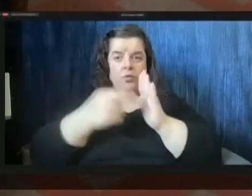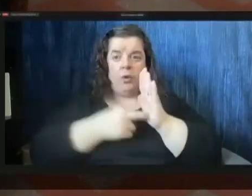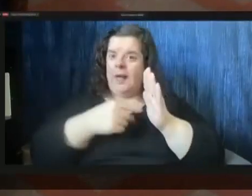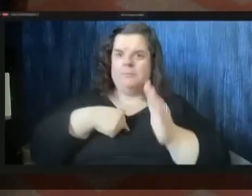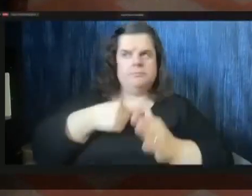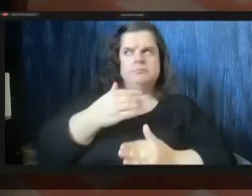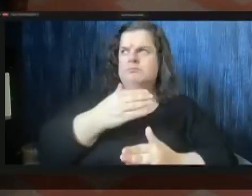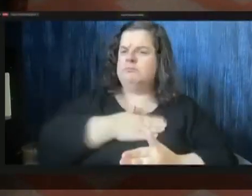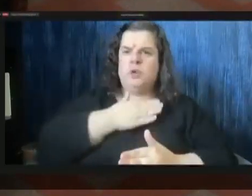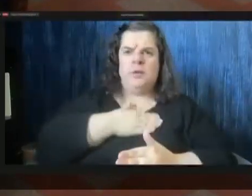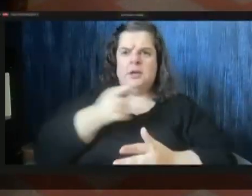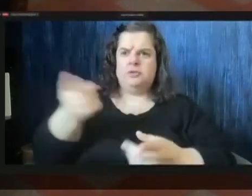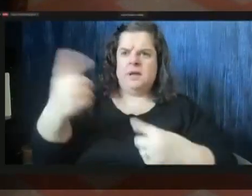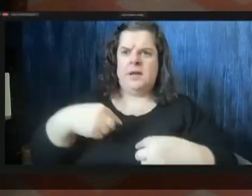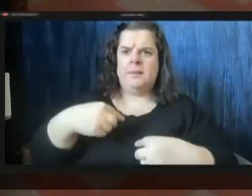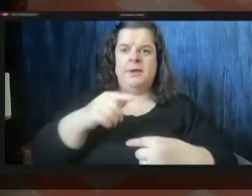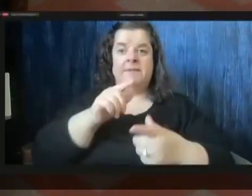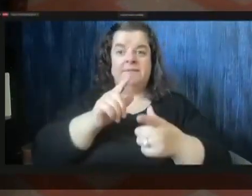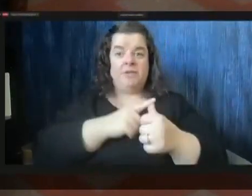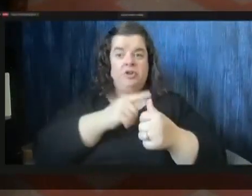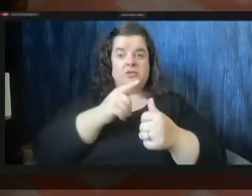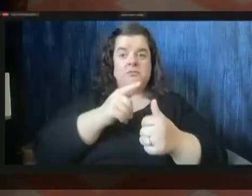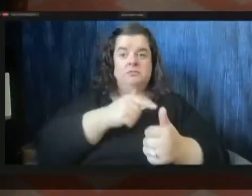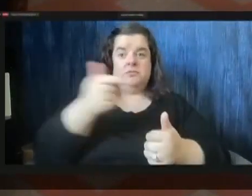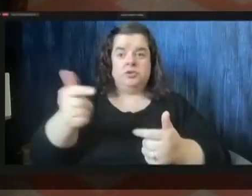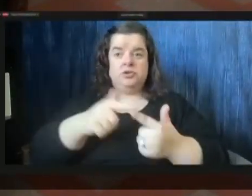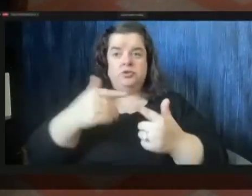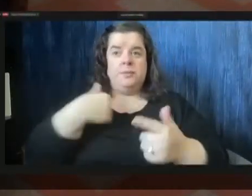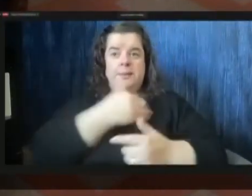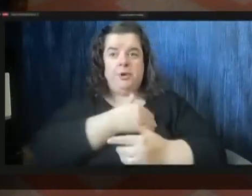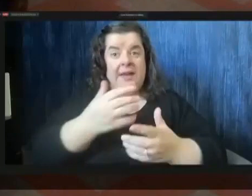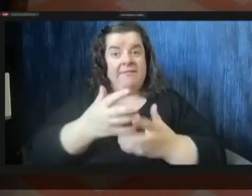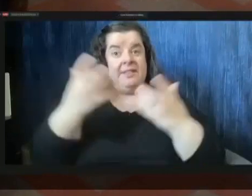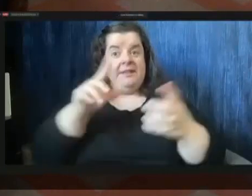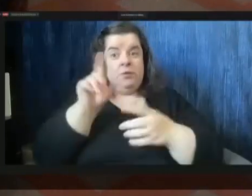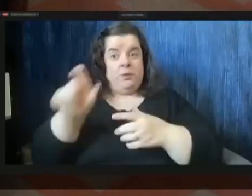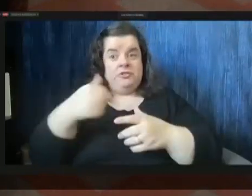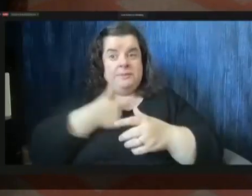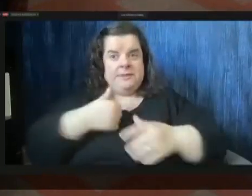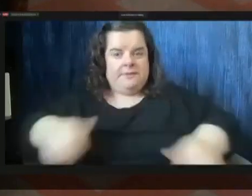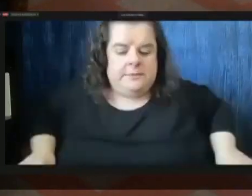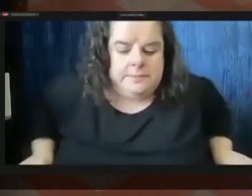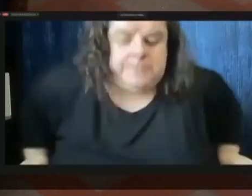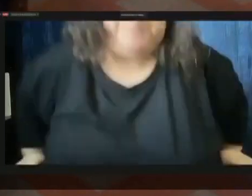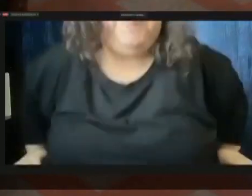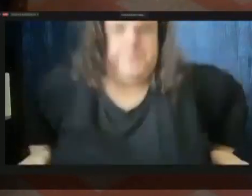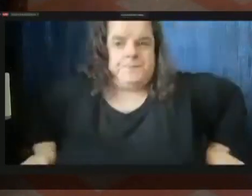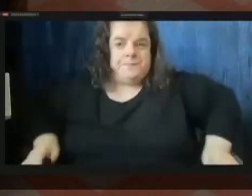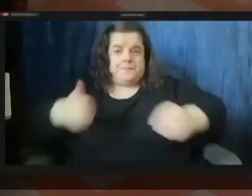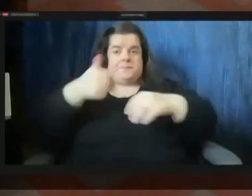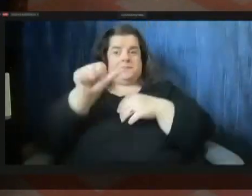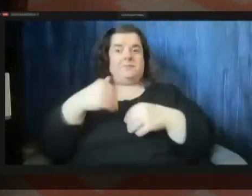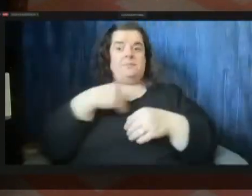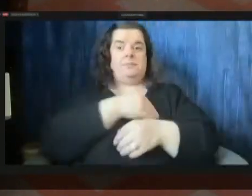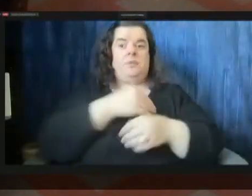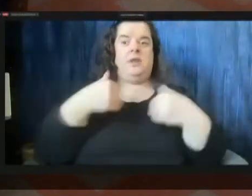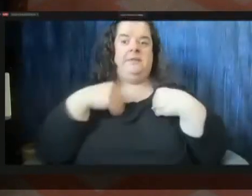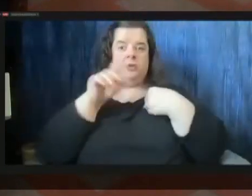I'll turn it over to members first for questions, and I have a lot of questions myself. Any members have any questions?